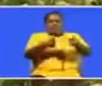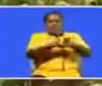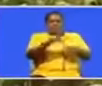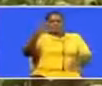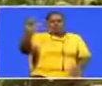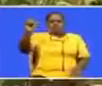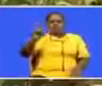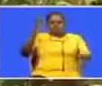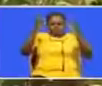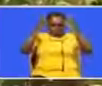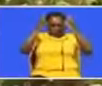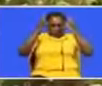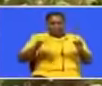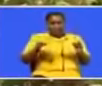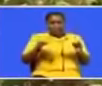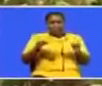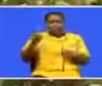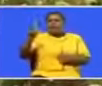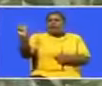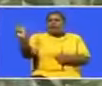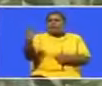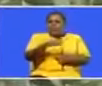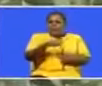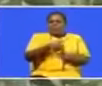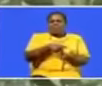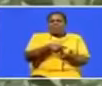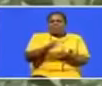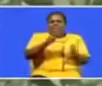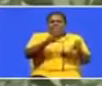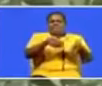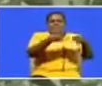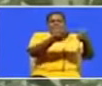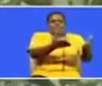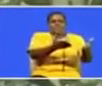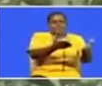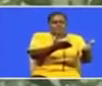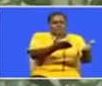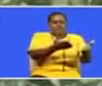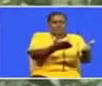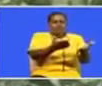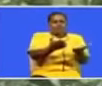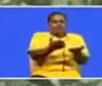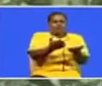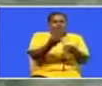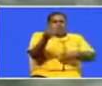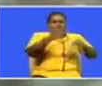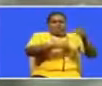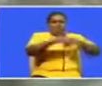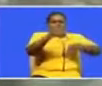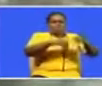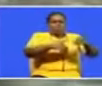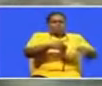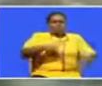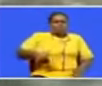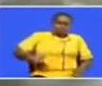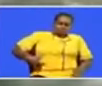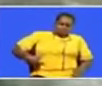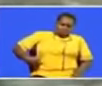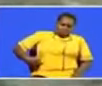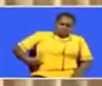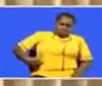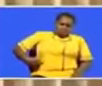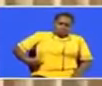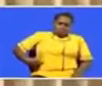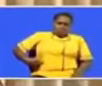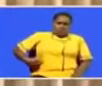has resolved that they will forgo 1 month salary as their individual and collective contributions towards the ongoing